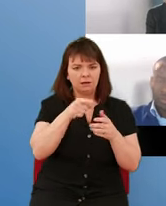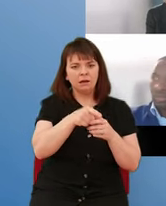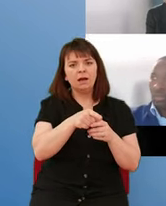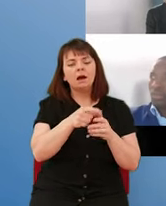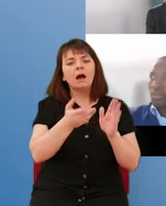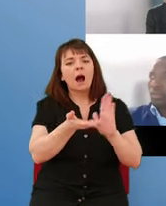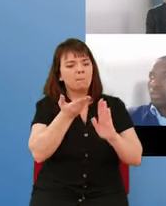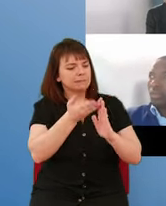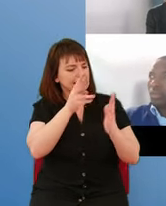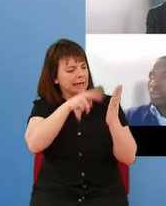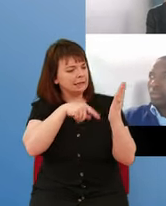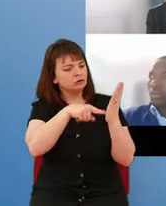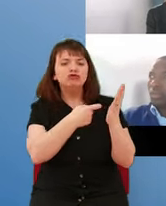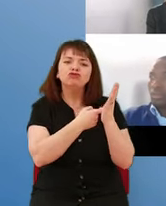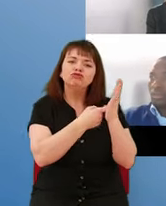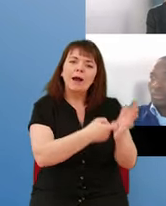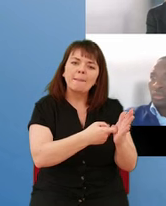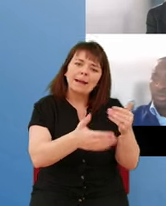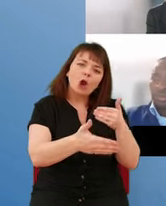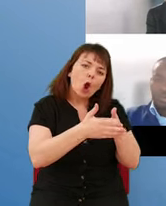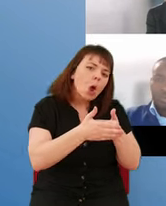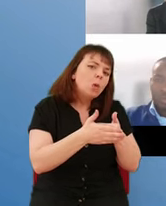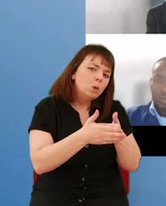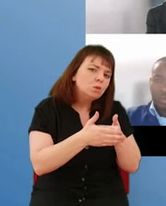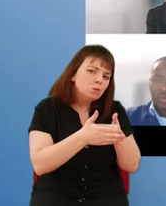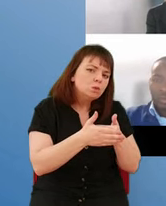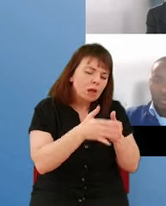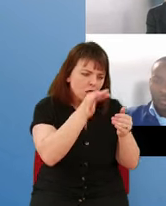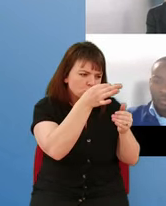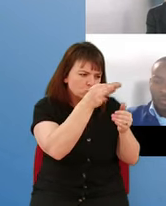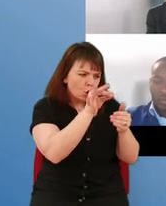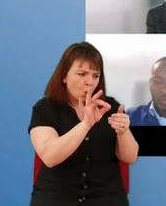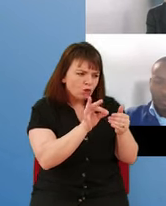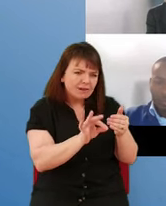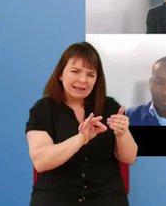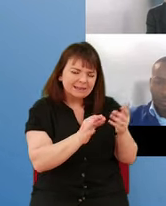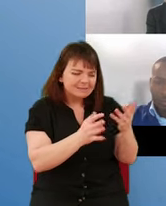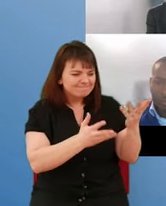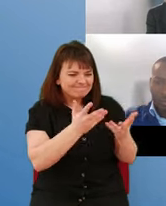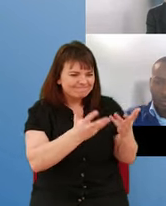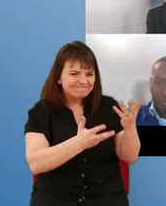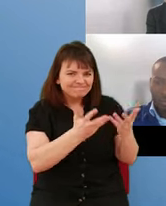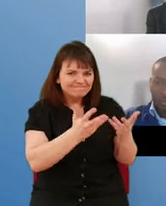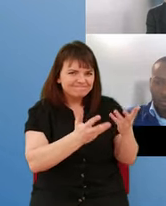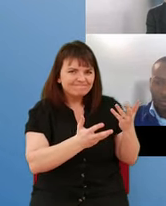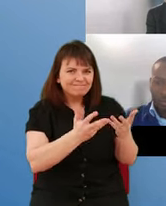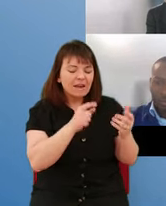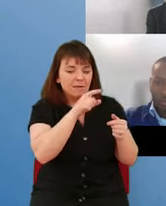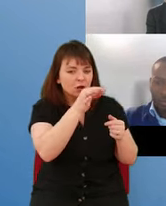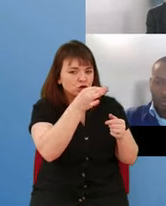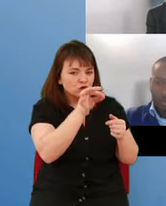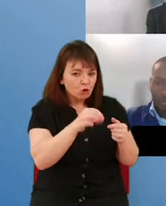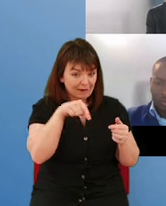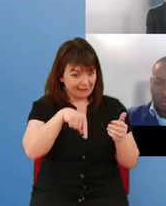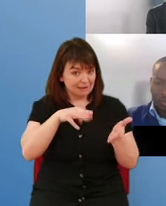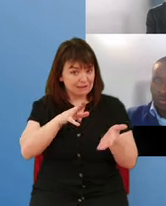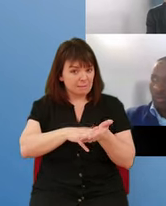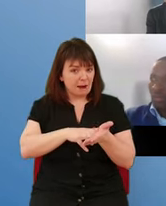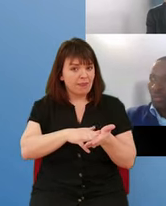That the scoring this month, apologies for the oversight, should have been updated to 9, which is the